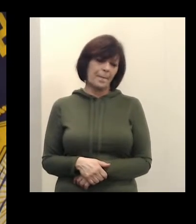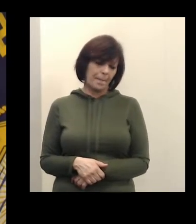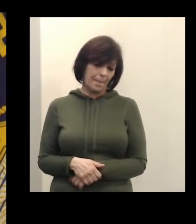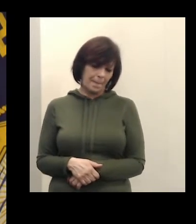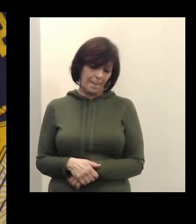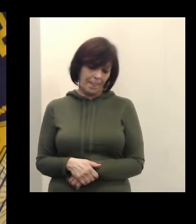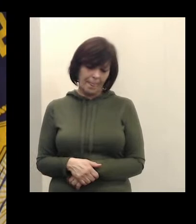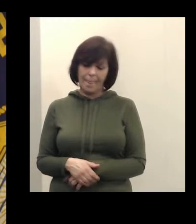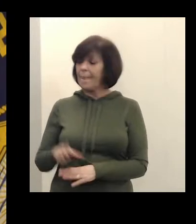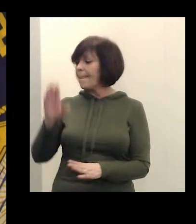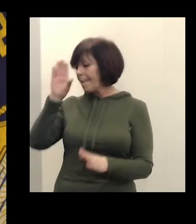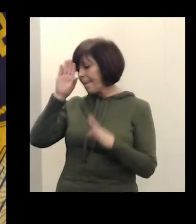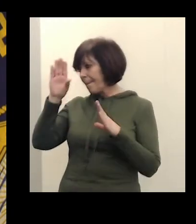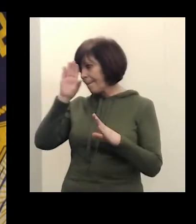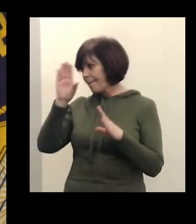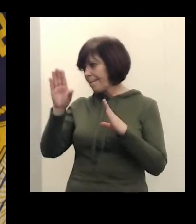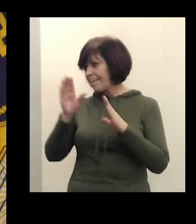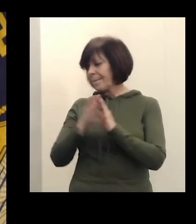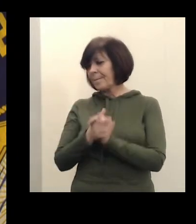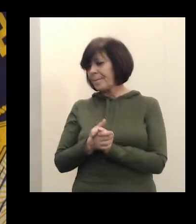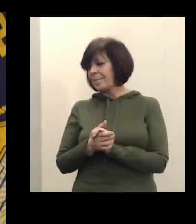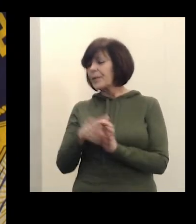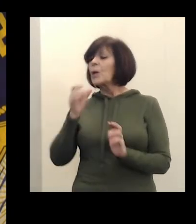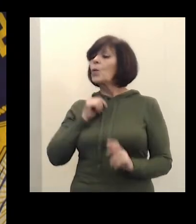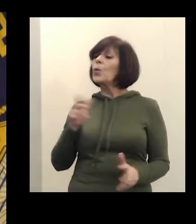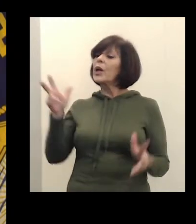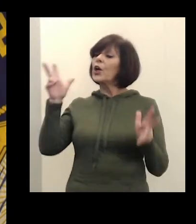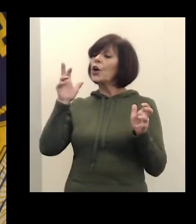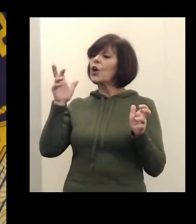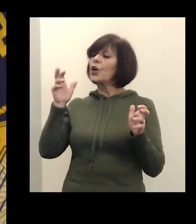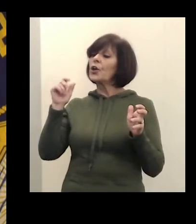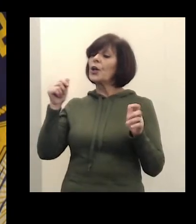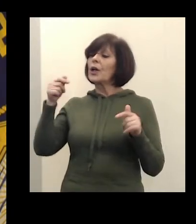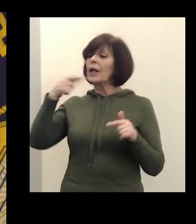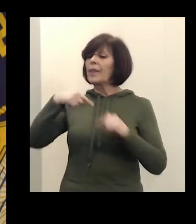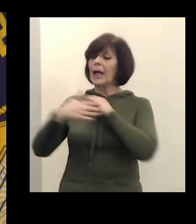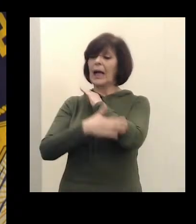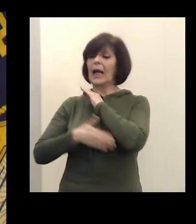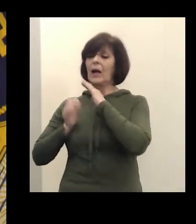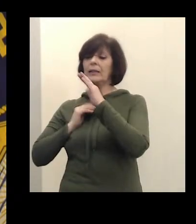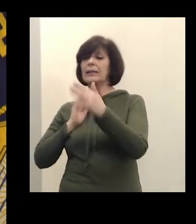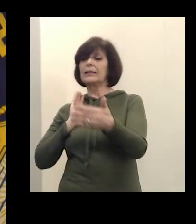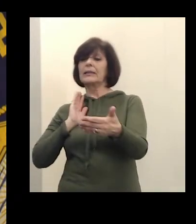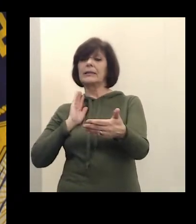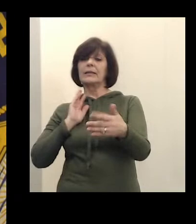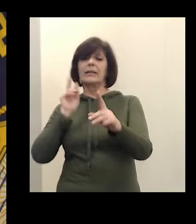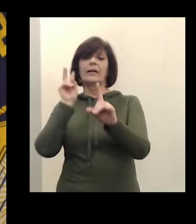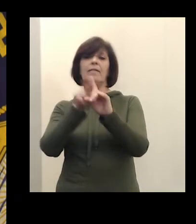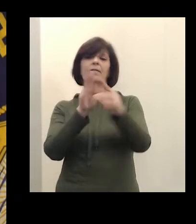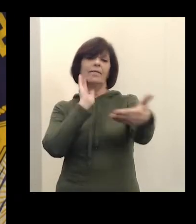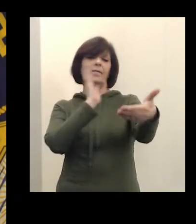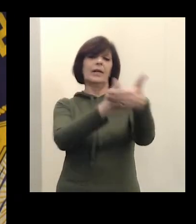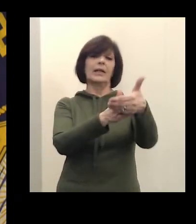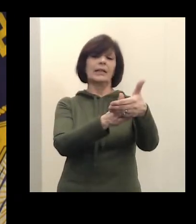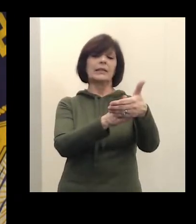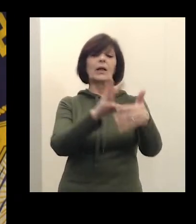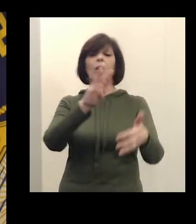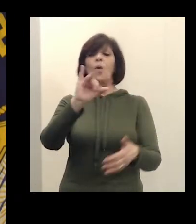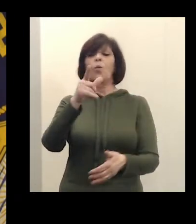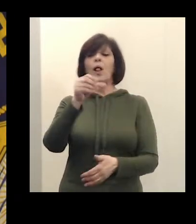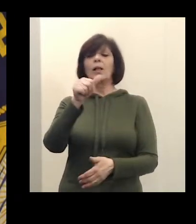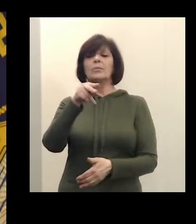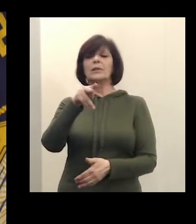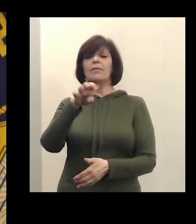Hi, Mark. So we heard that the county has filed a violation against the Village of Williamsville for their refusal to enforce the